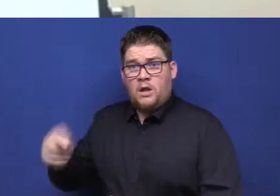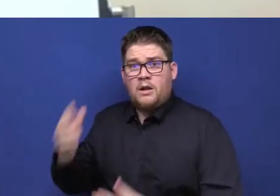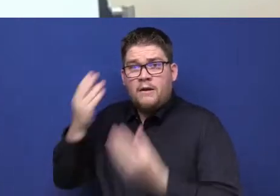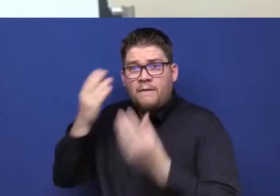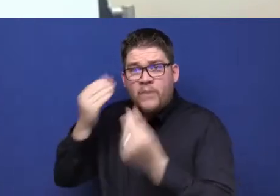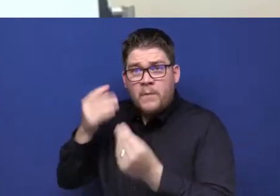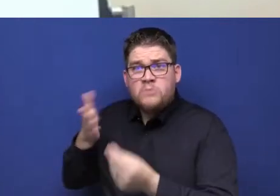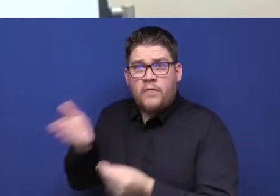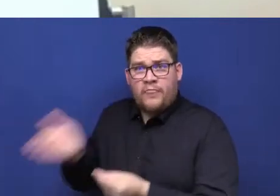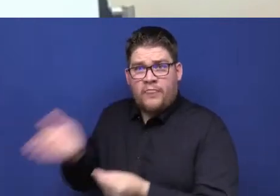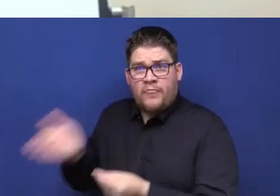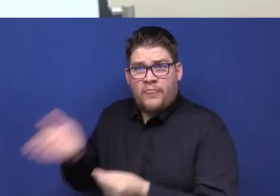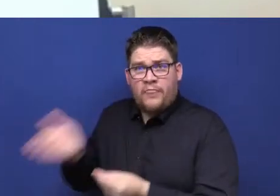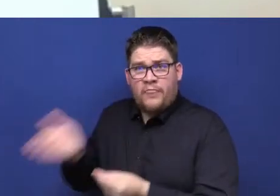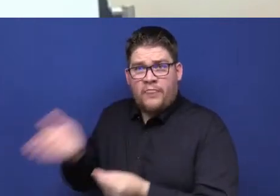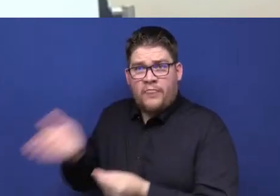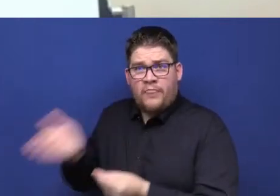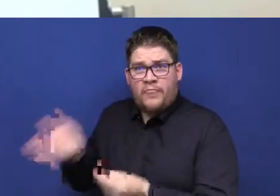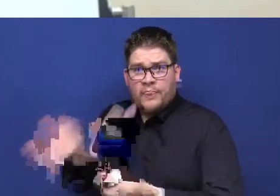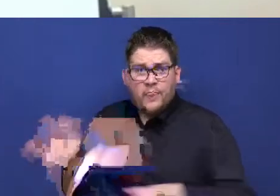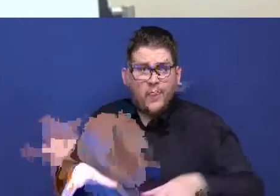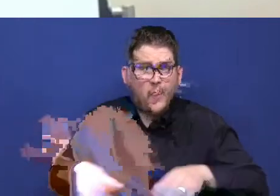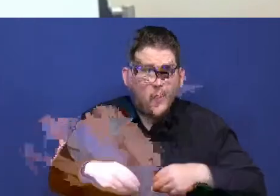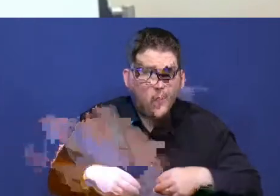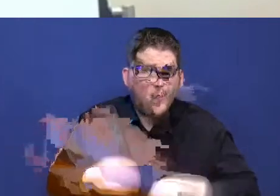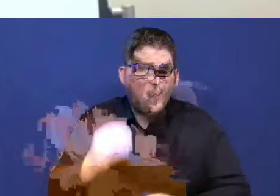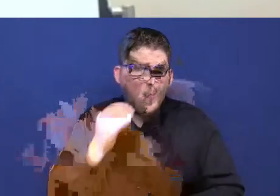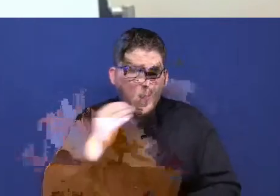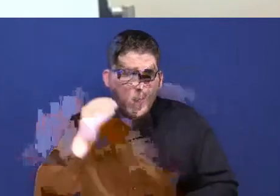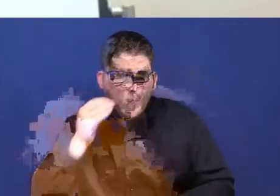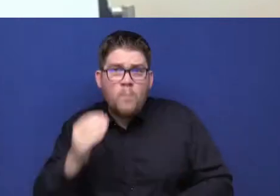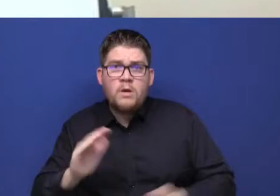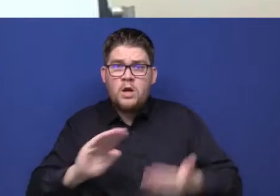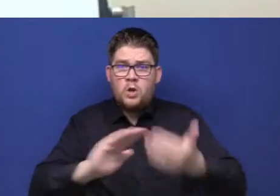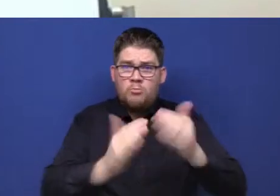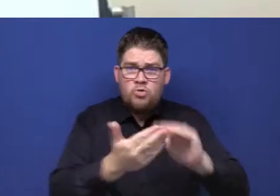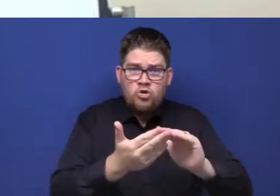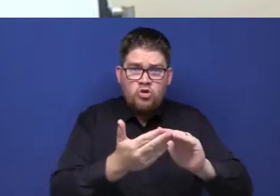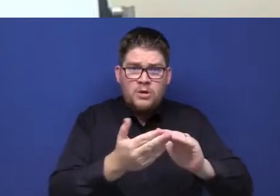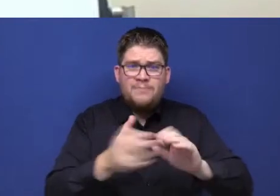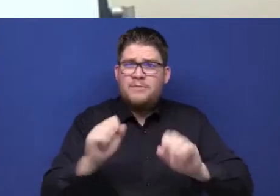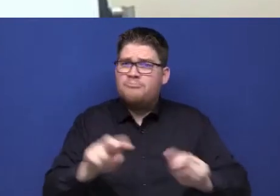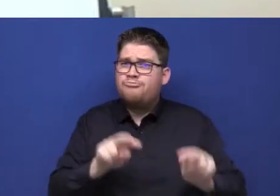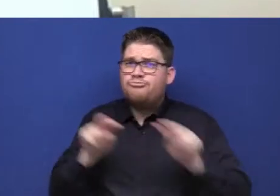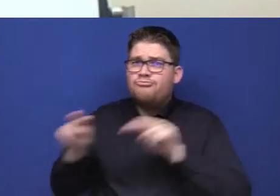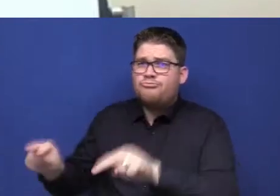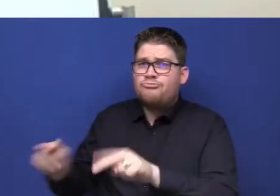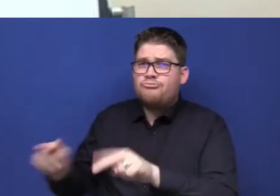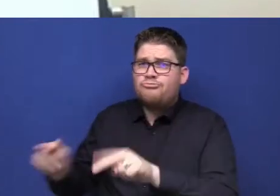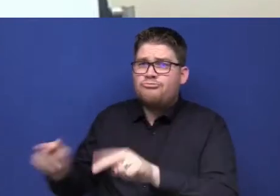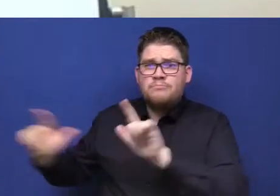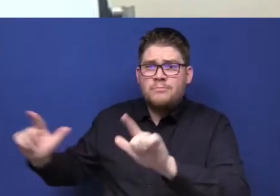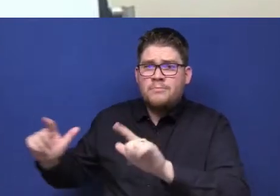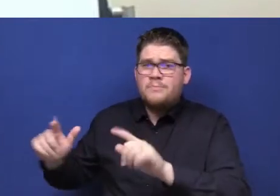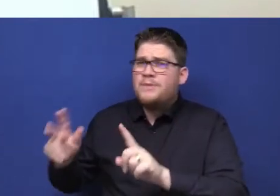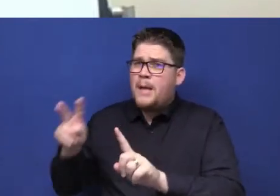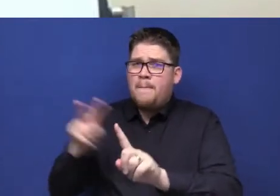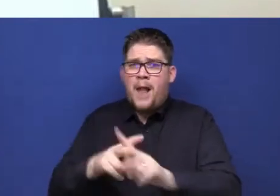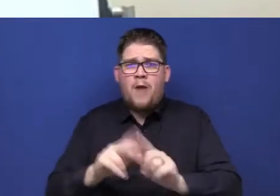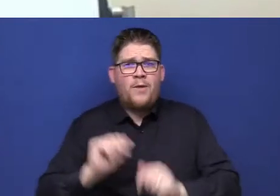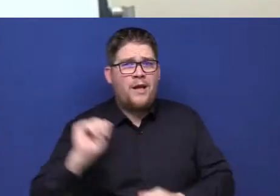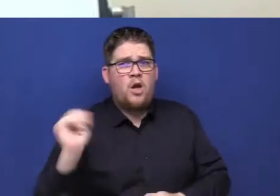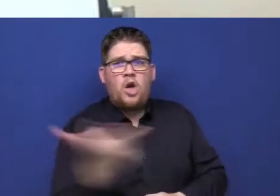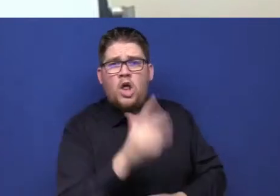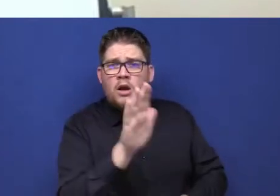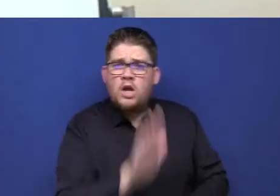all homeowners and communities to look at how they can employ those materials, particularly as we look at the impacts of a fire season like this one and looking ahead